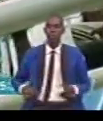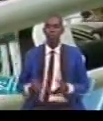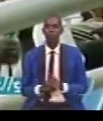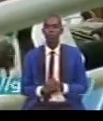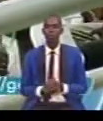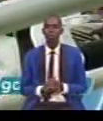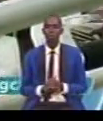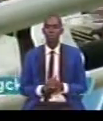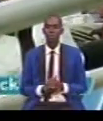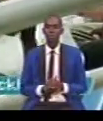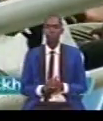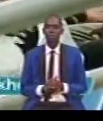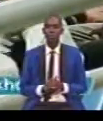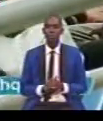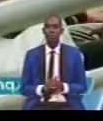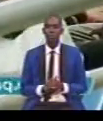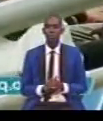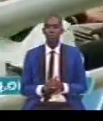Yeah.